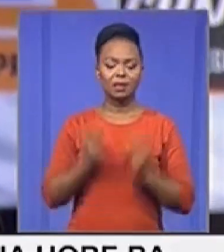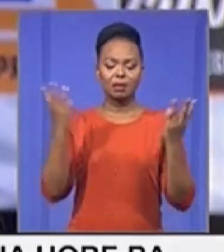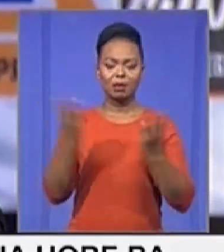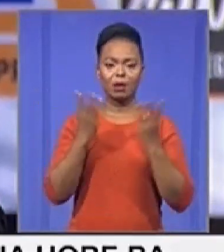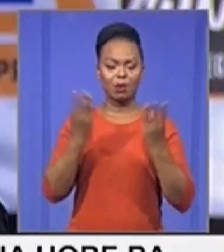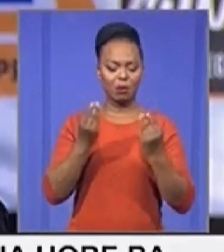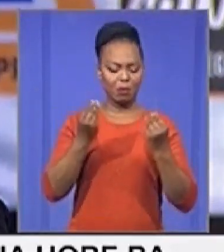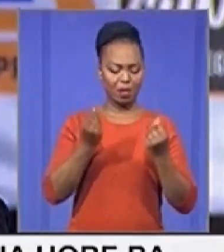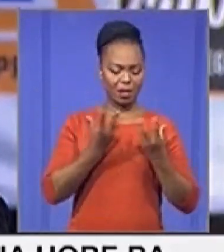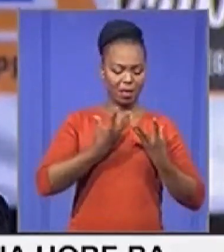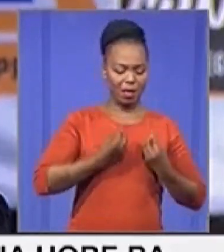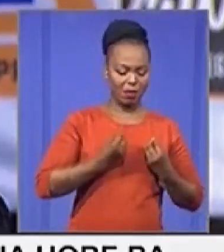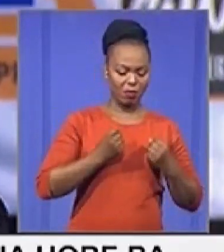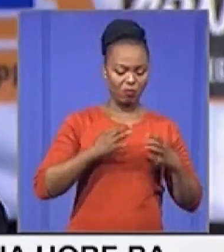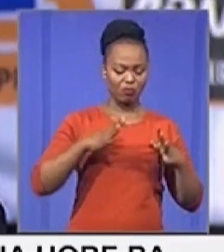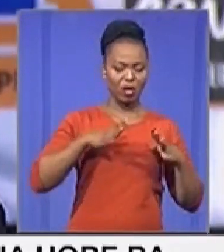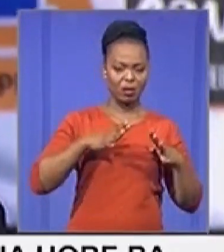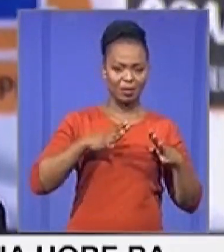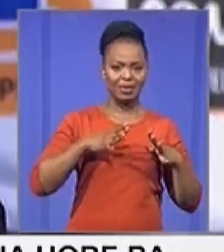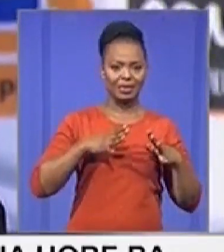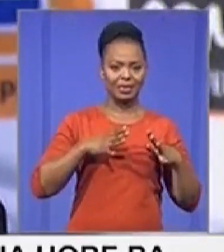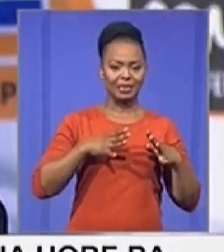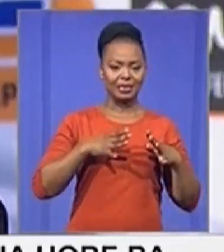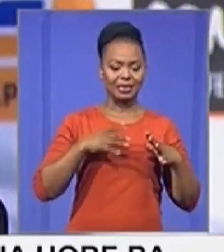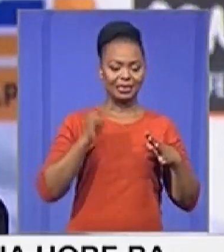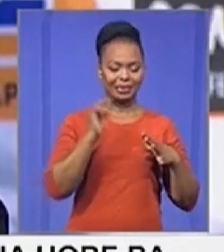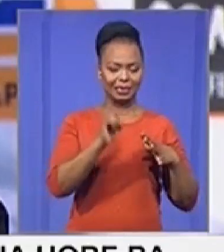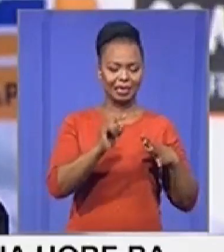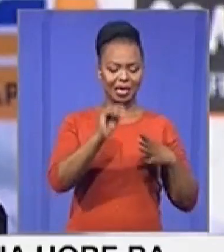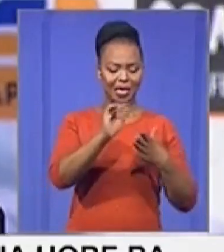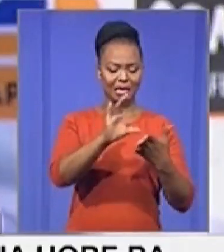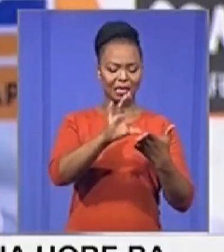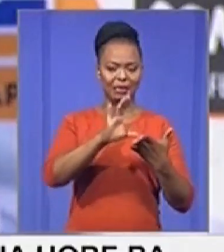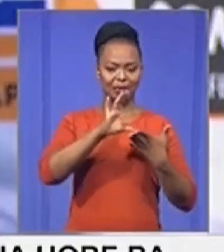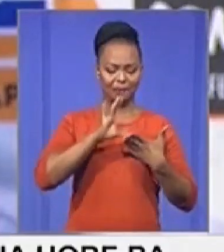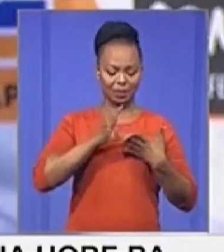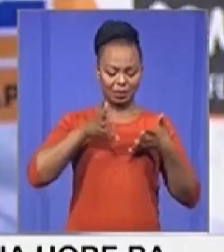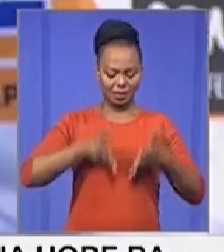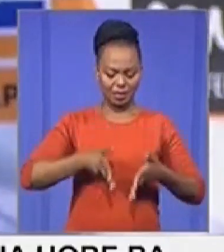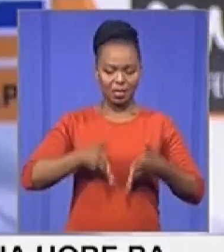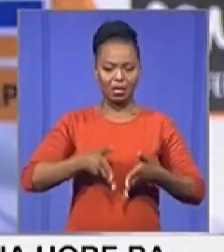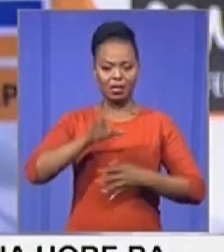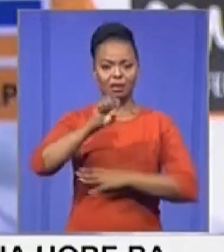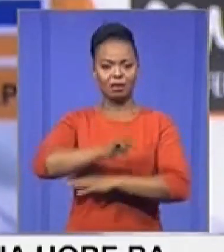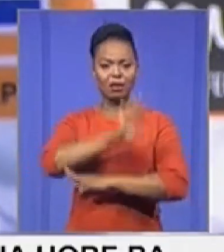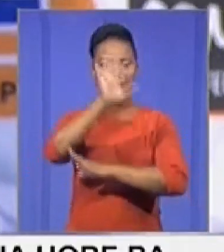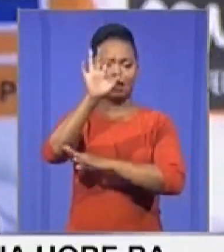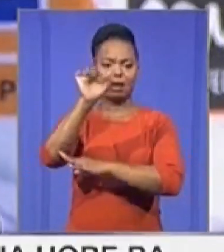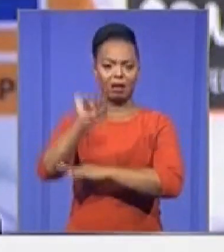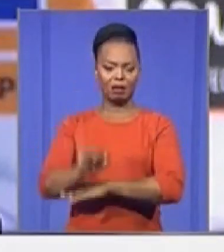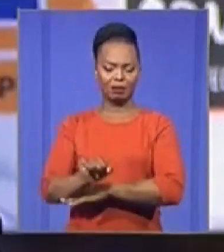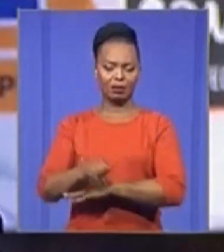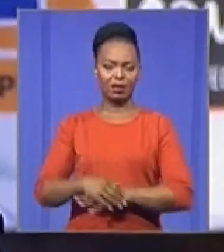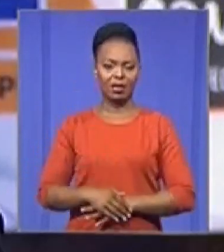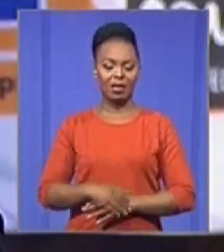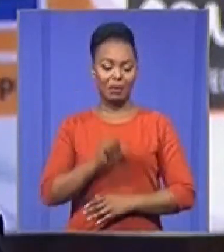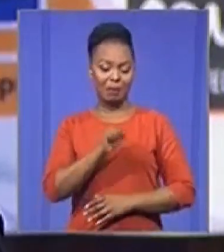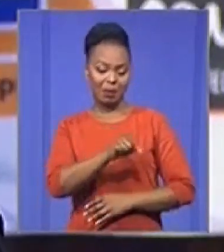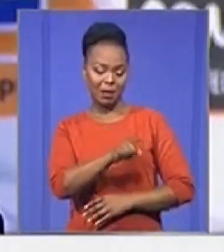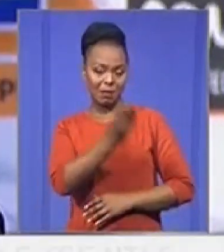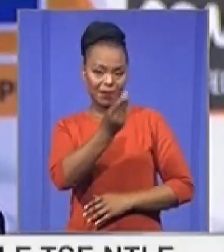tšhelete ba itlise mo go rona mo South Africa e age